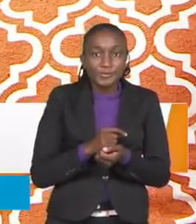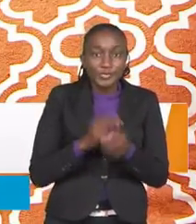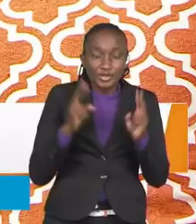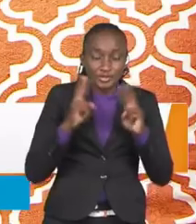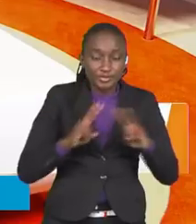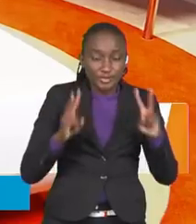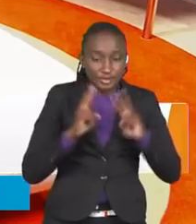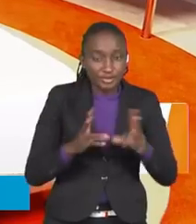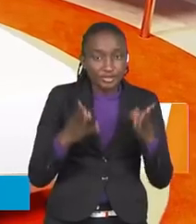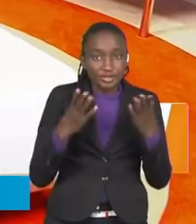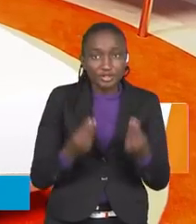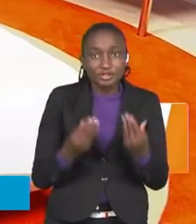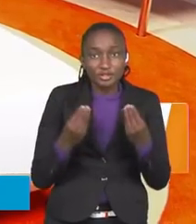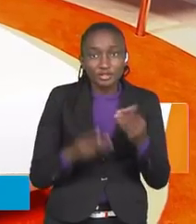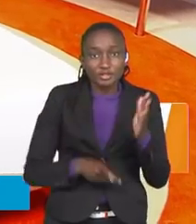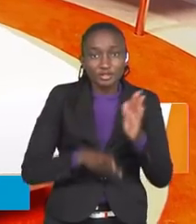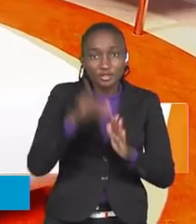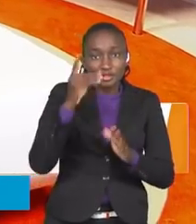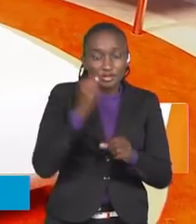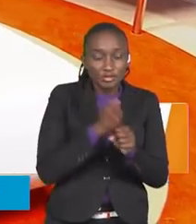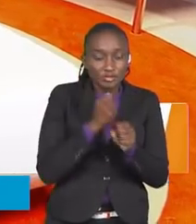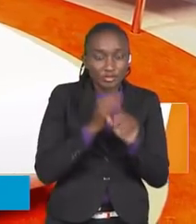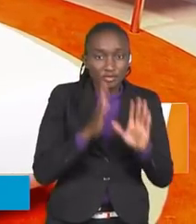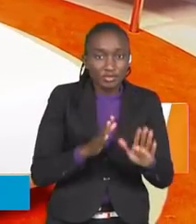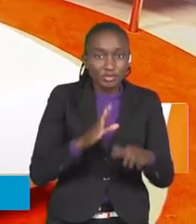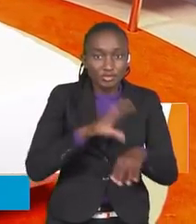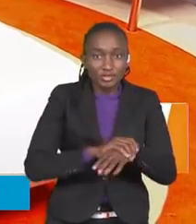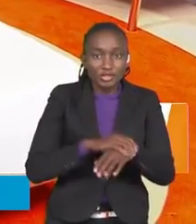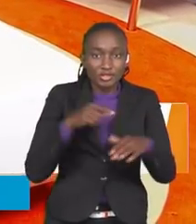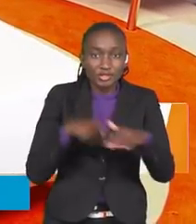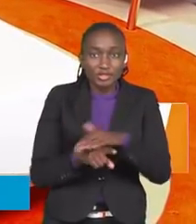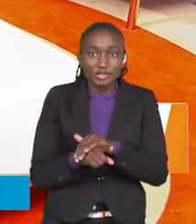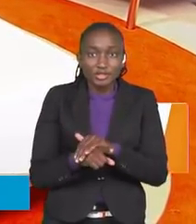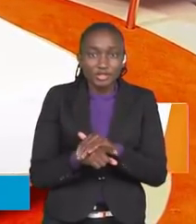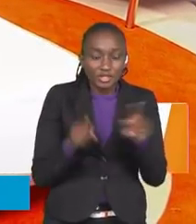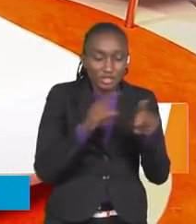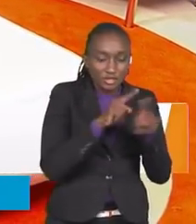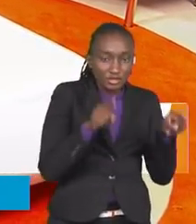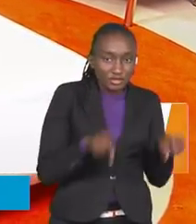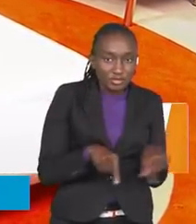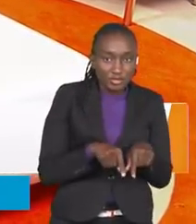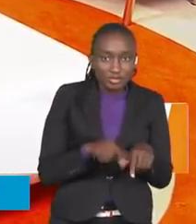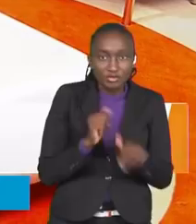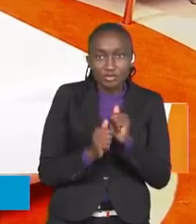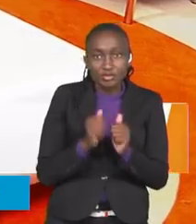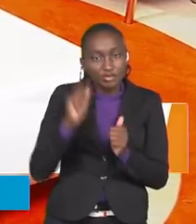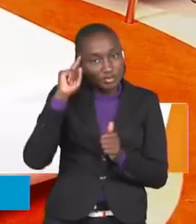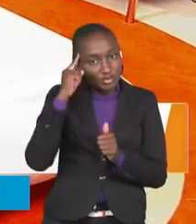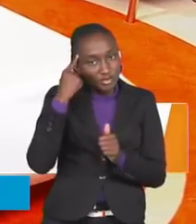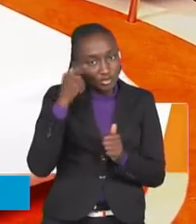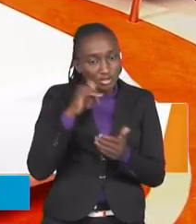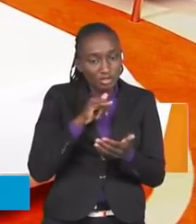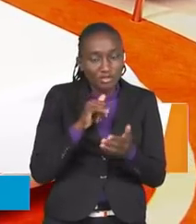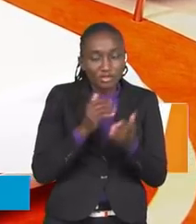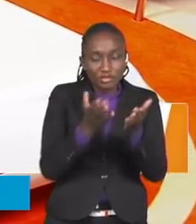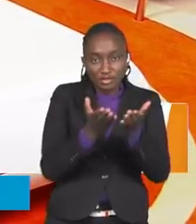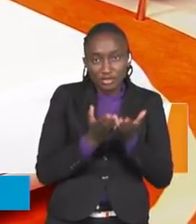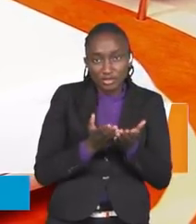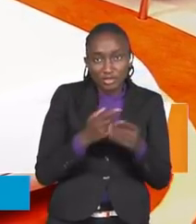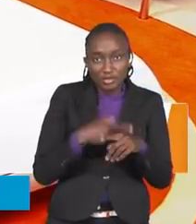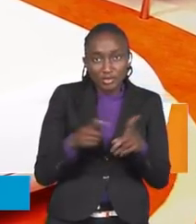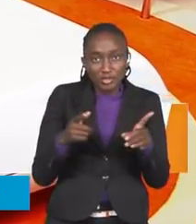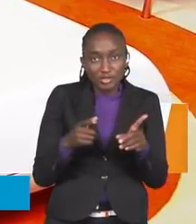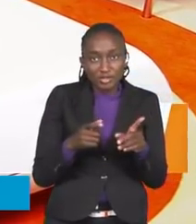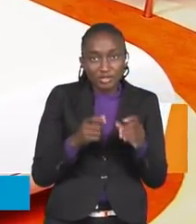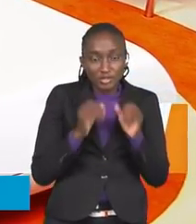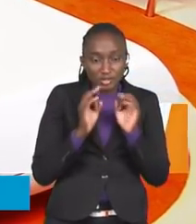easy sometimes as development workers to get into a space that you think this is what they need. But if that's